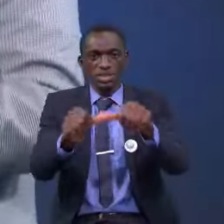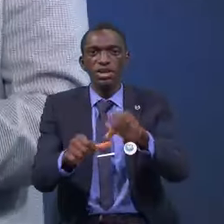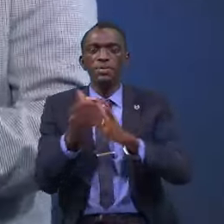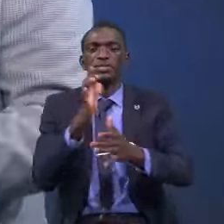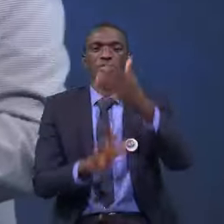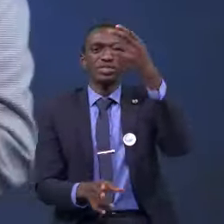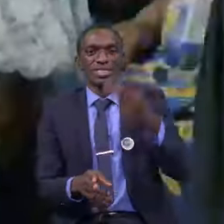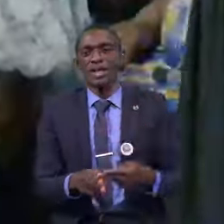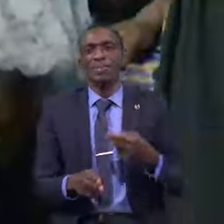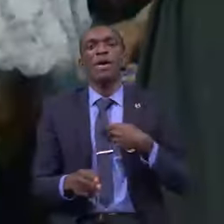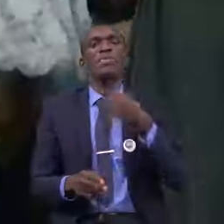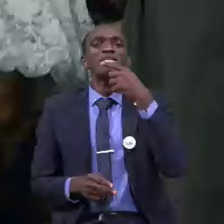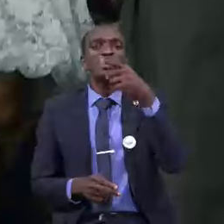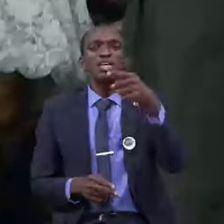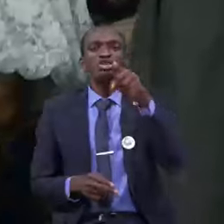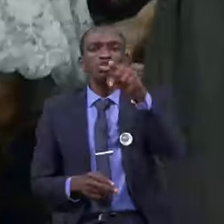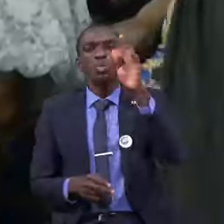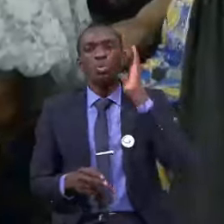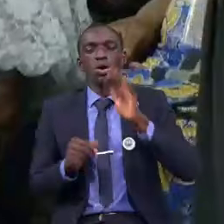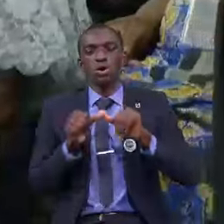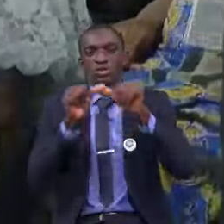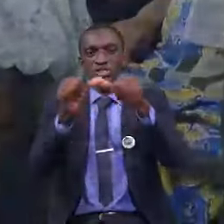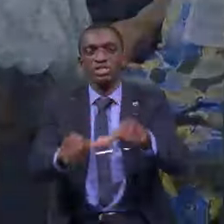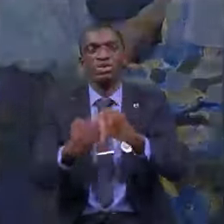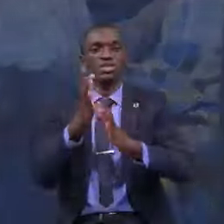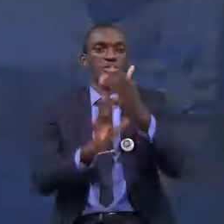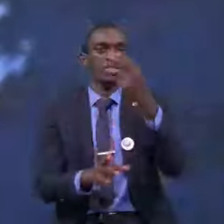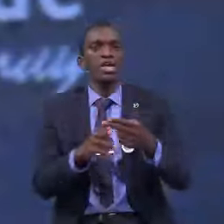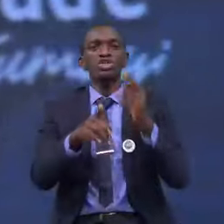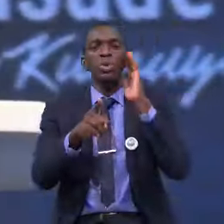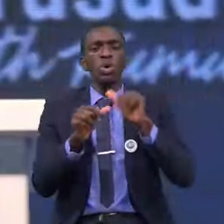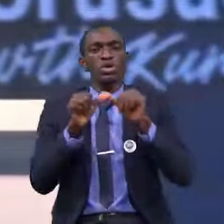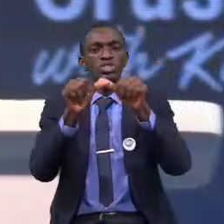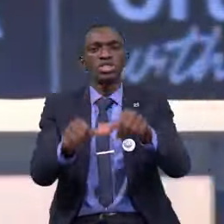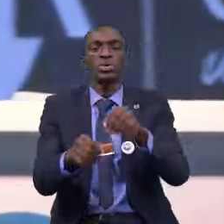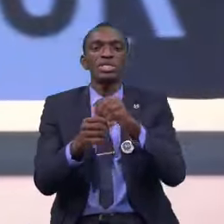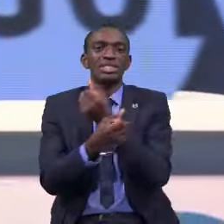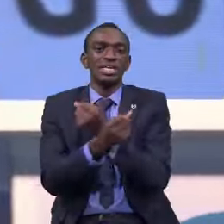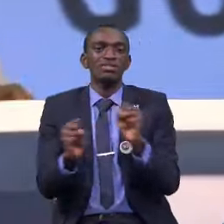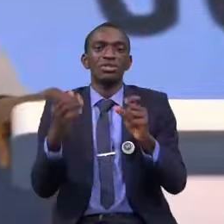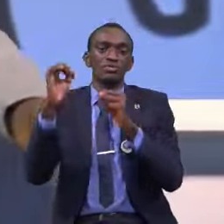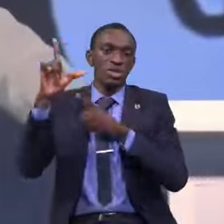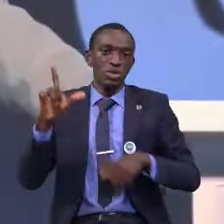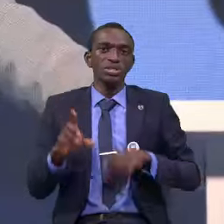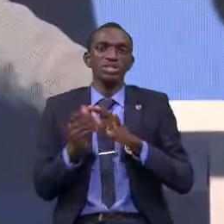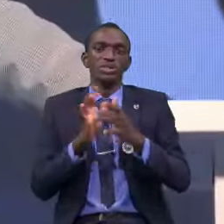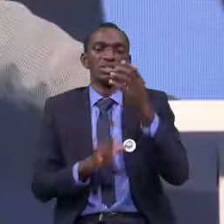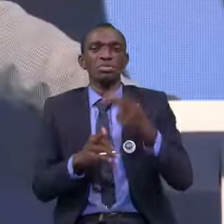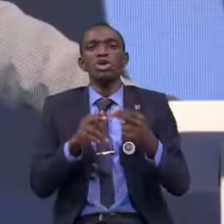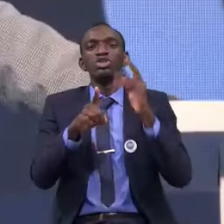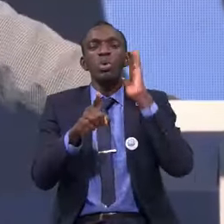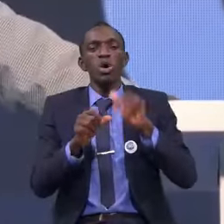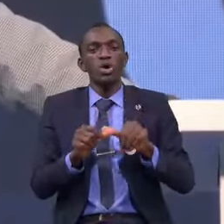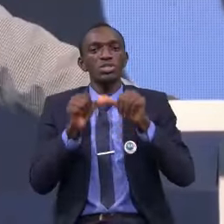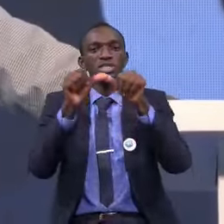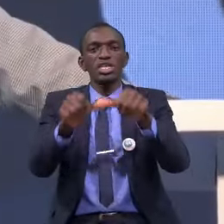continue. I said you will continue. You'll continue in the salvation of the Lord. You'll continue in